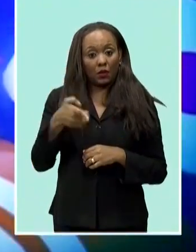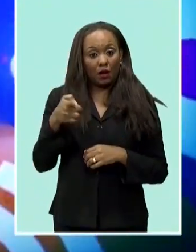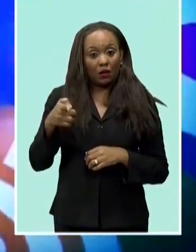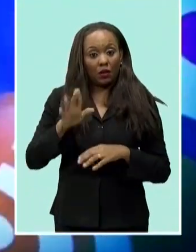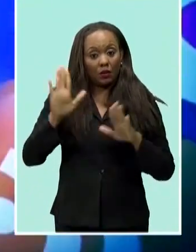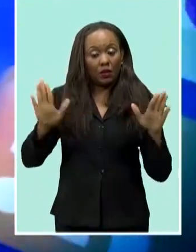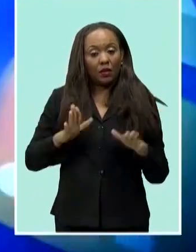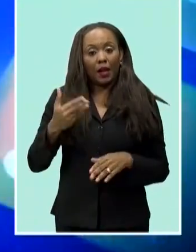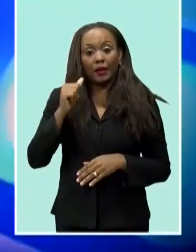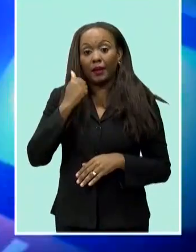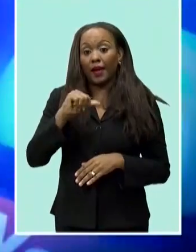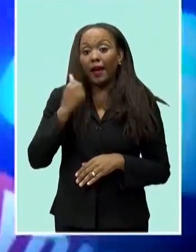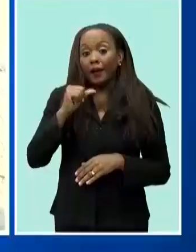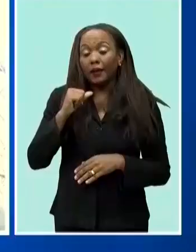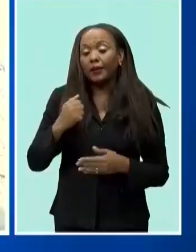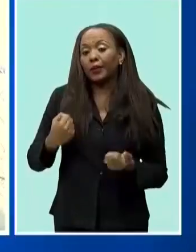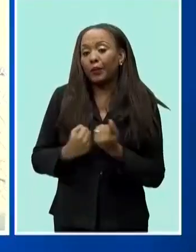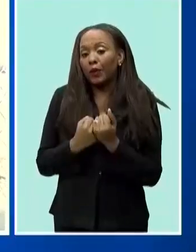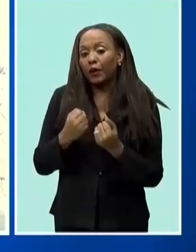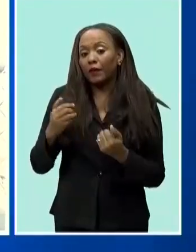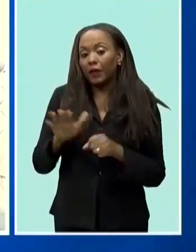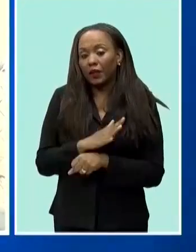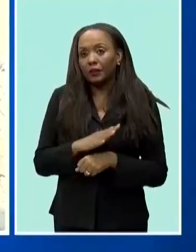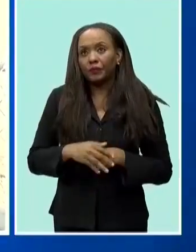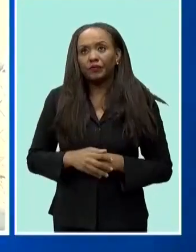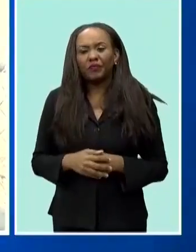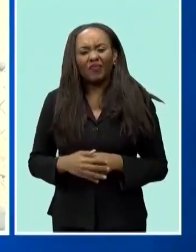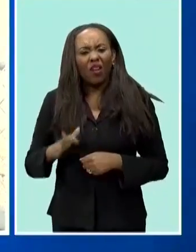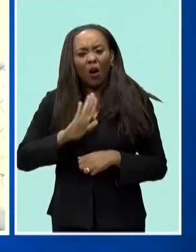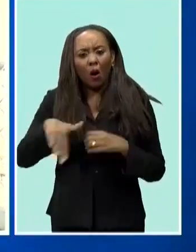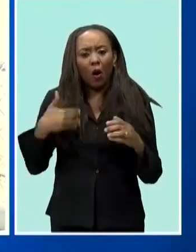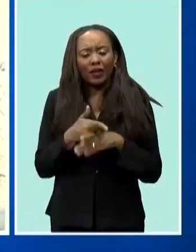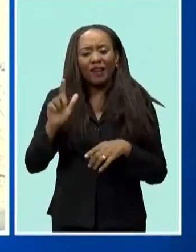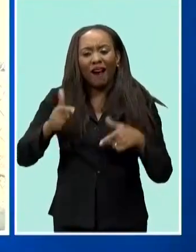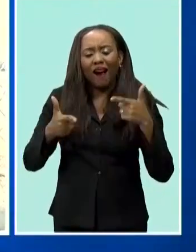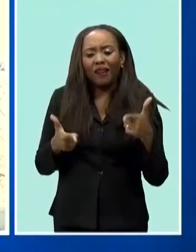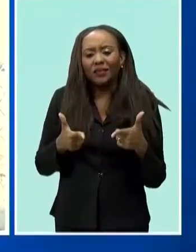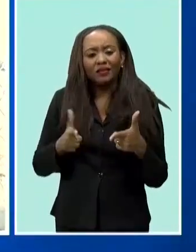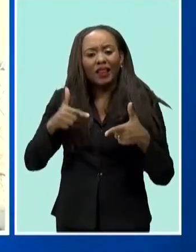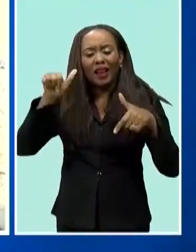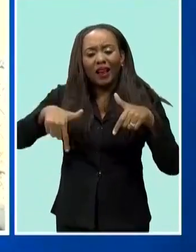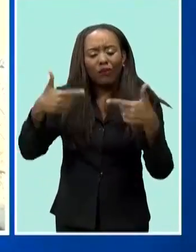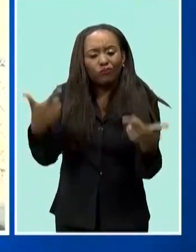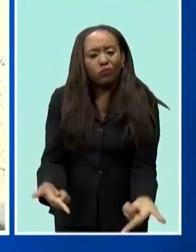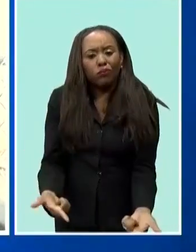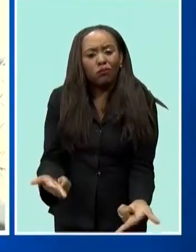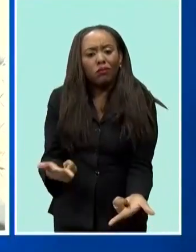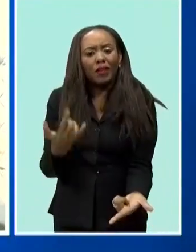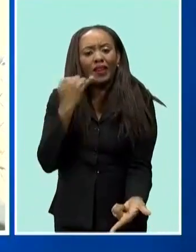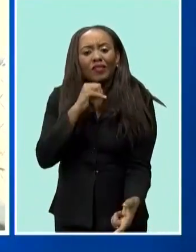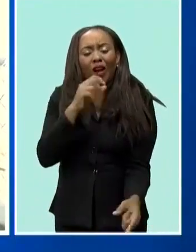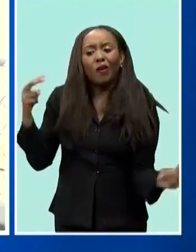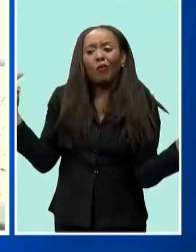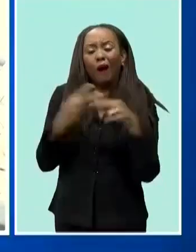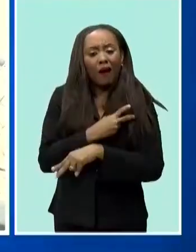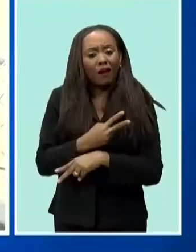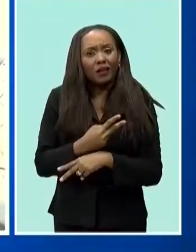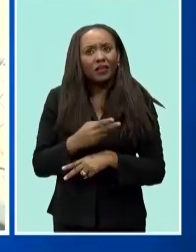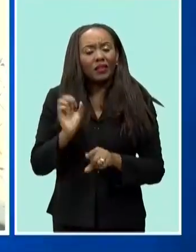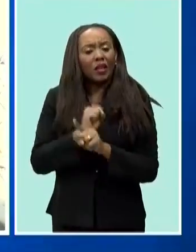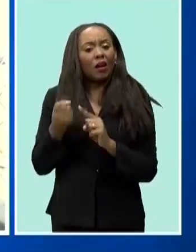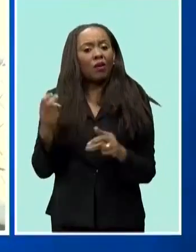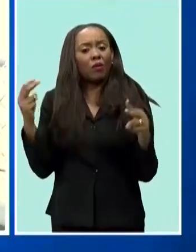for it. But these guys go up and down all the country, and the situation can get worse. It can get